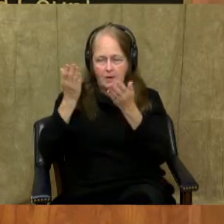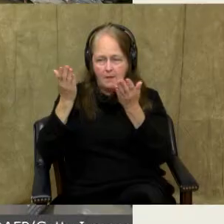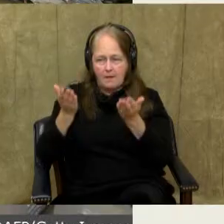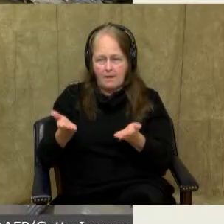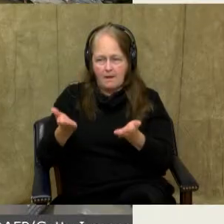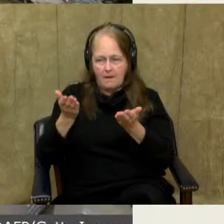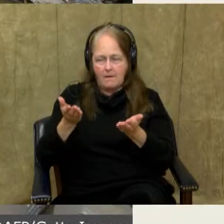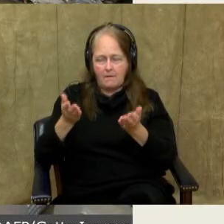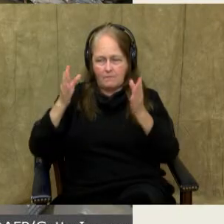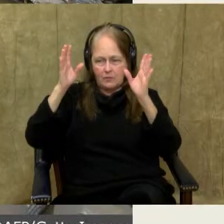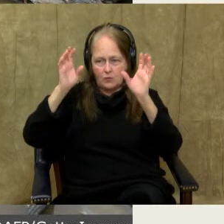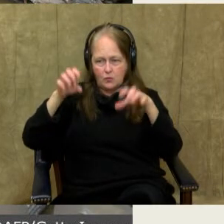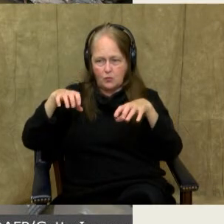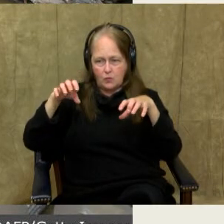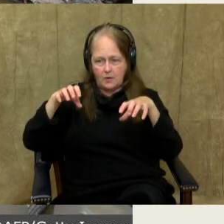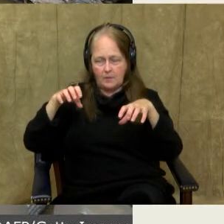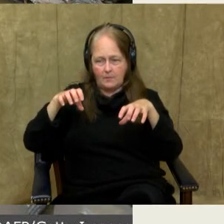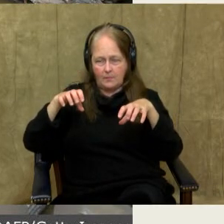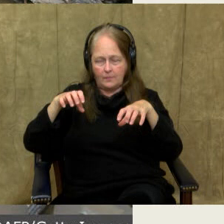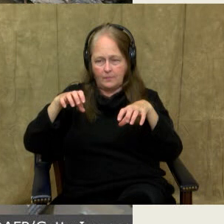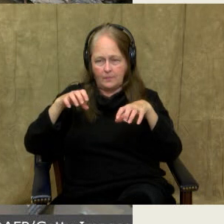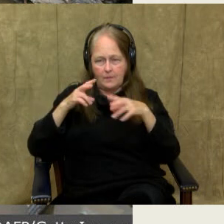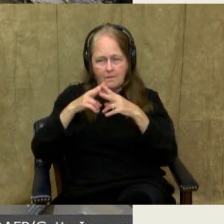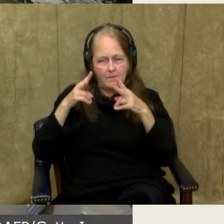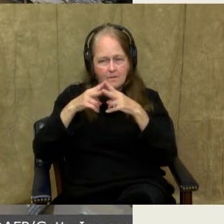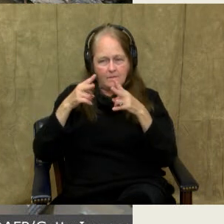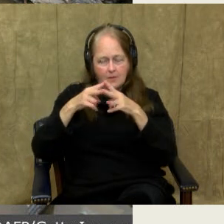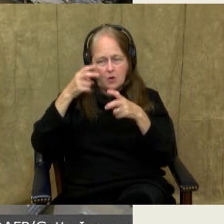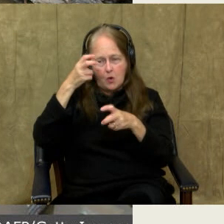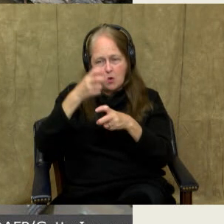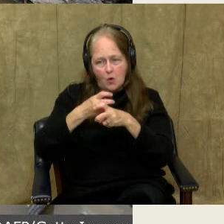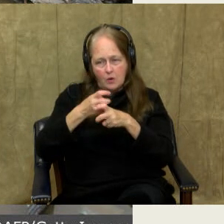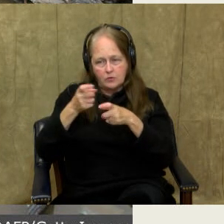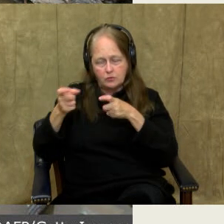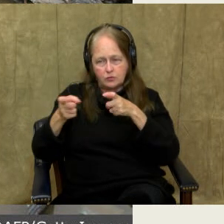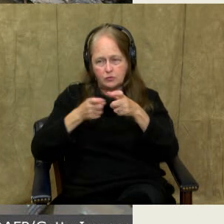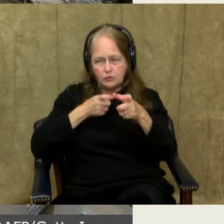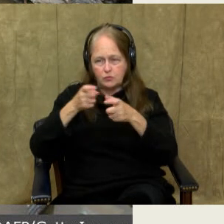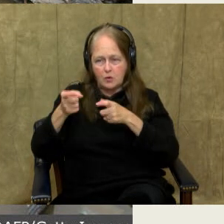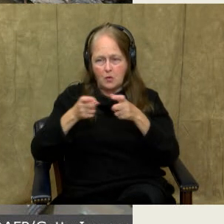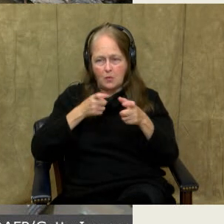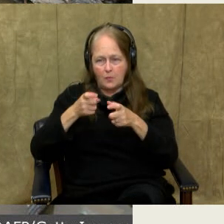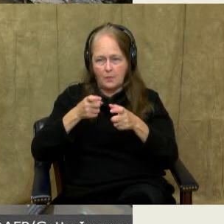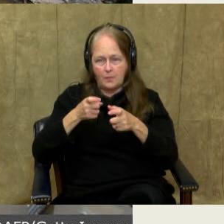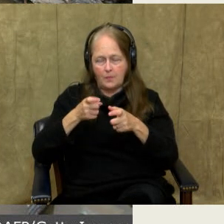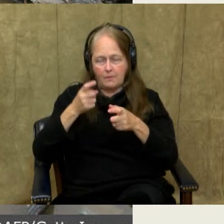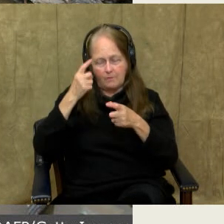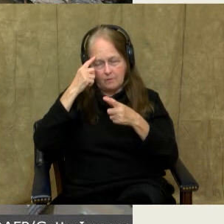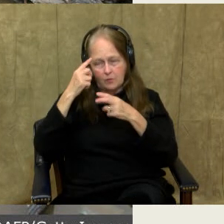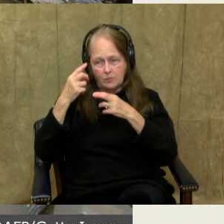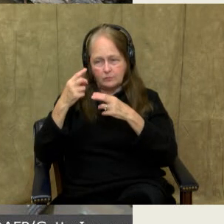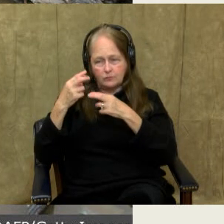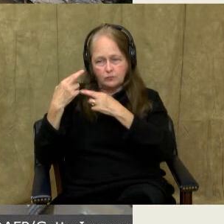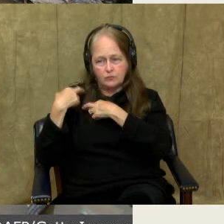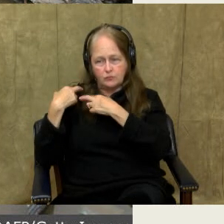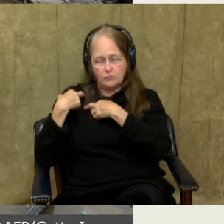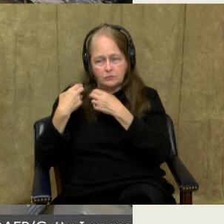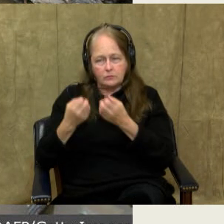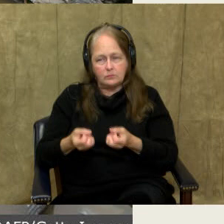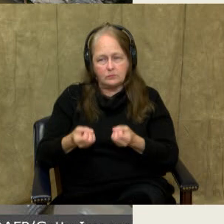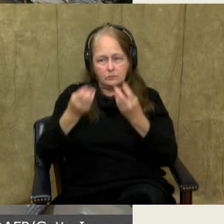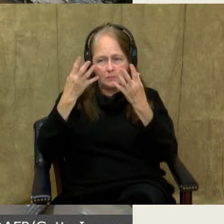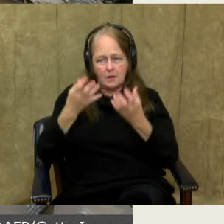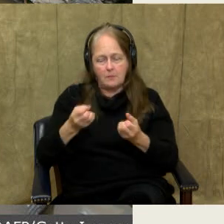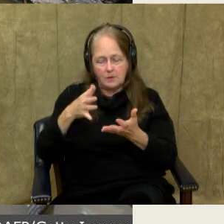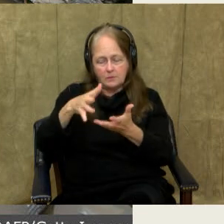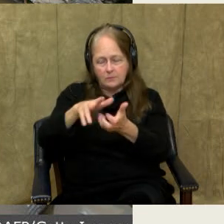the rainy seasons, the monsoon seasons, and it's very hard to control. And unfortunately, it's been responsible for untold